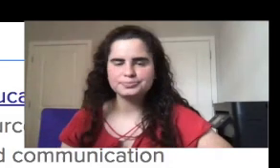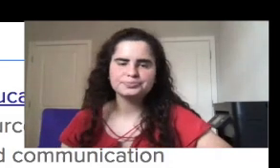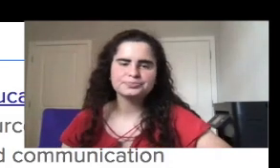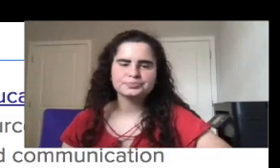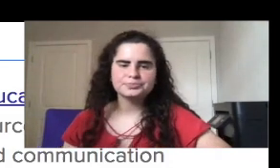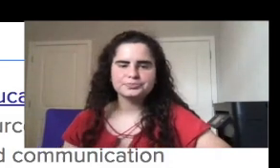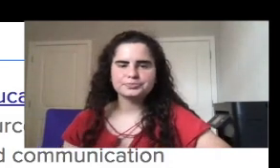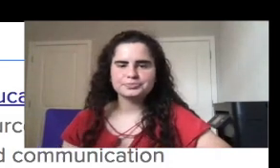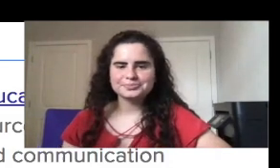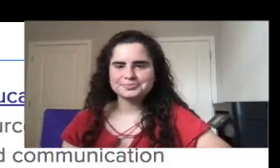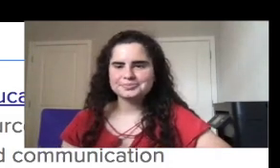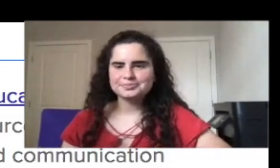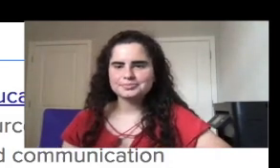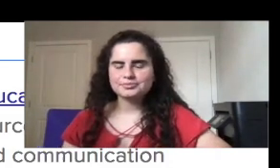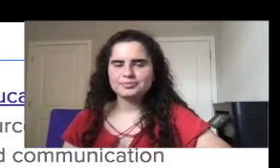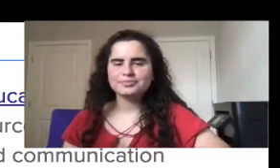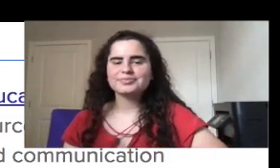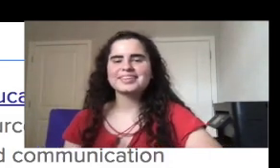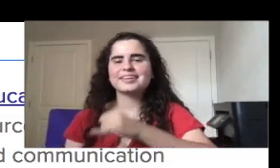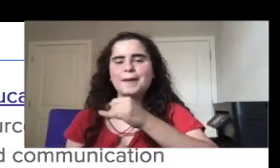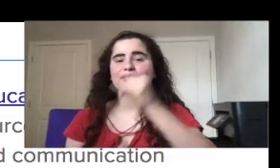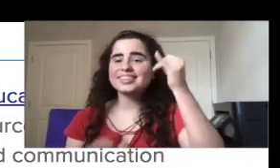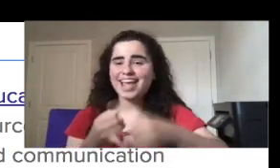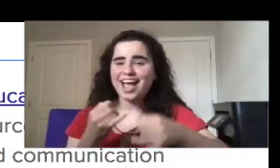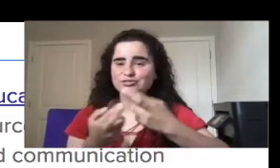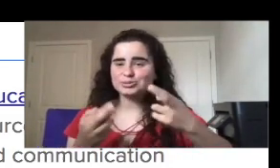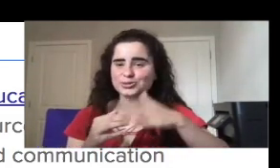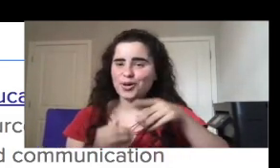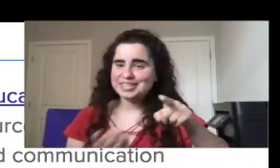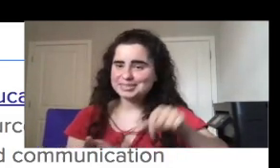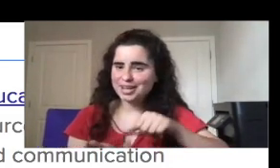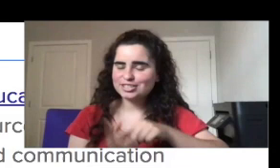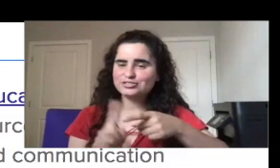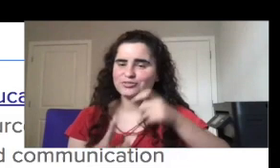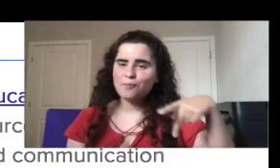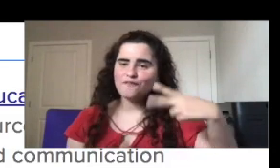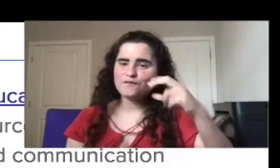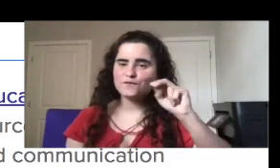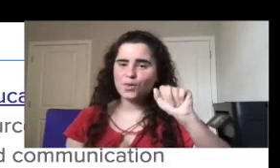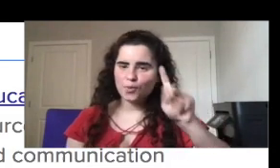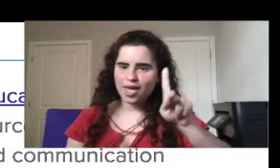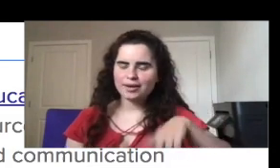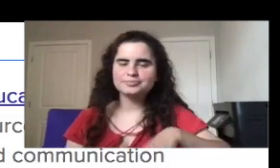had didn't know how to accommodate my needs. And so the Learner Variability Navigator helps with that.